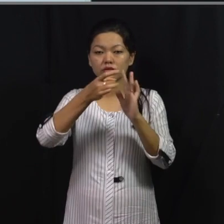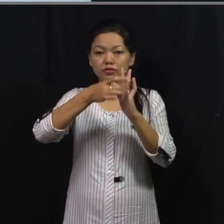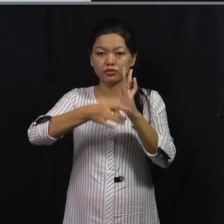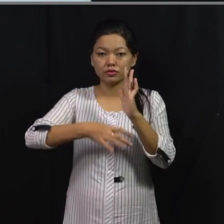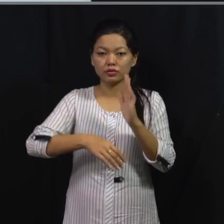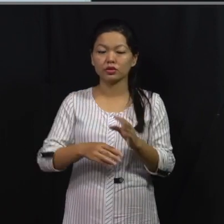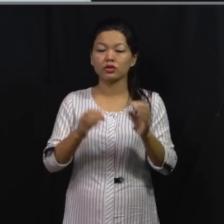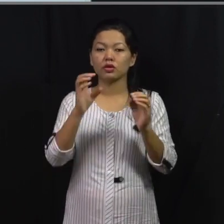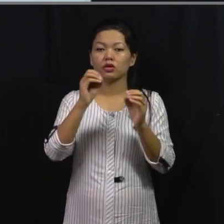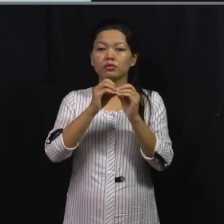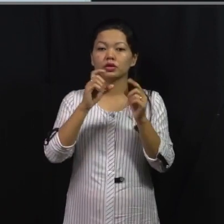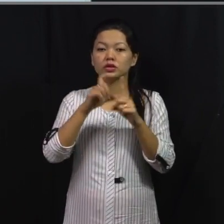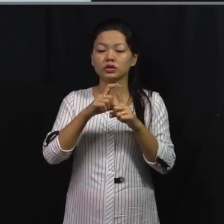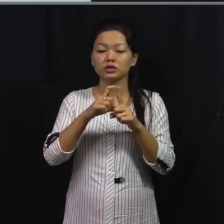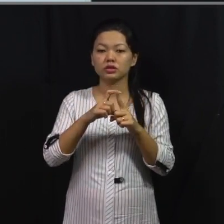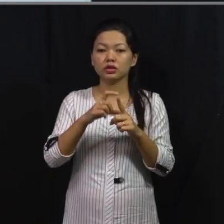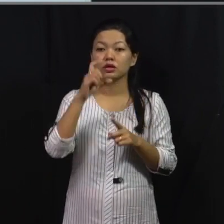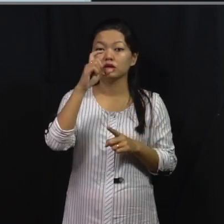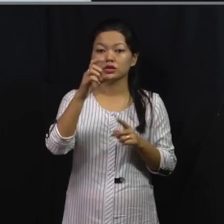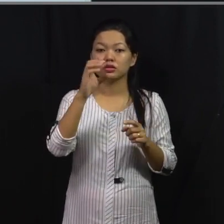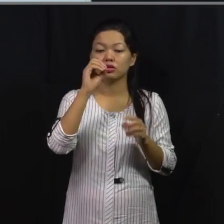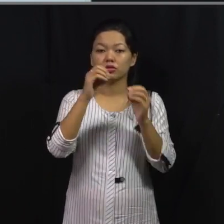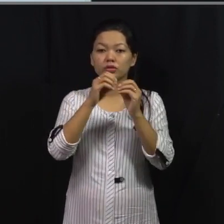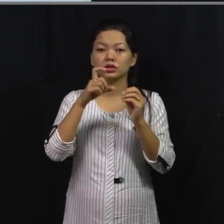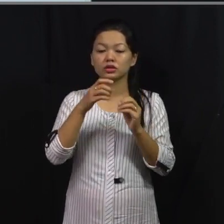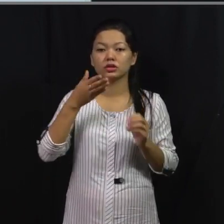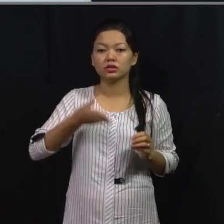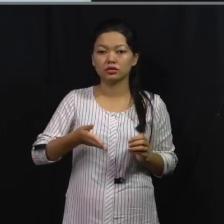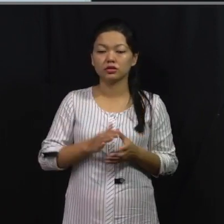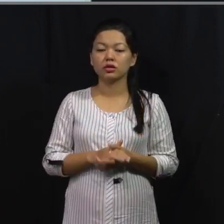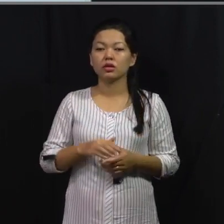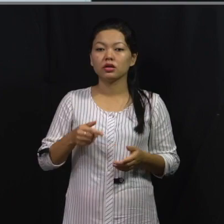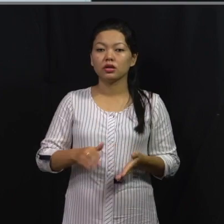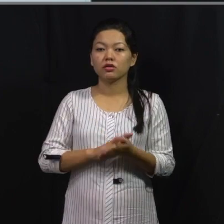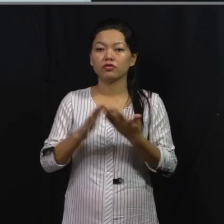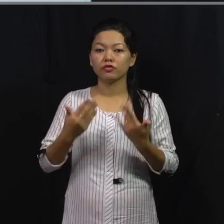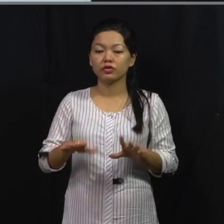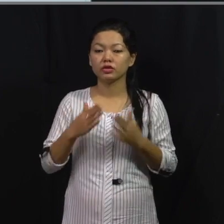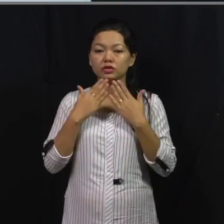in the coming classes, okay. So with that, I would like to conclude our classes for today. Thank you.